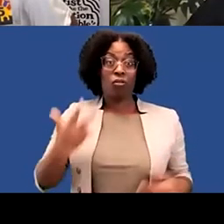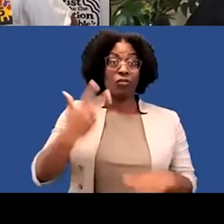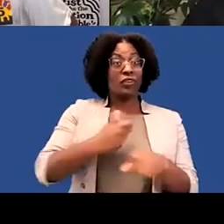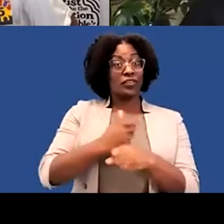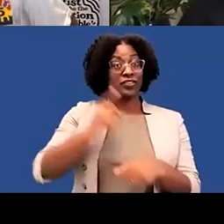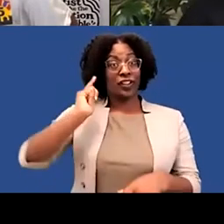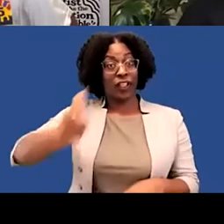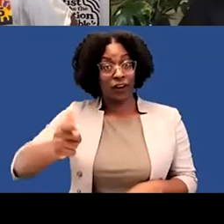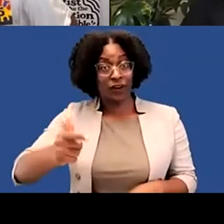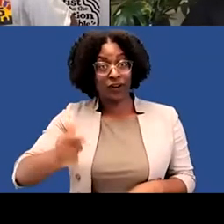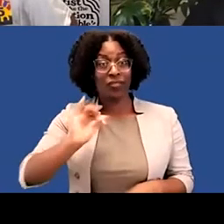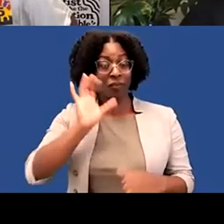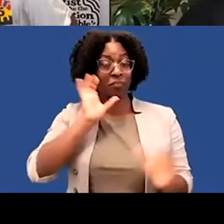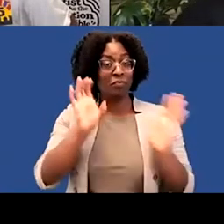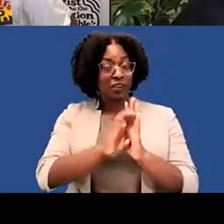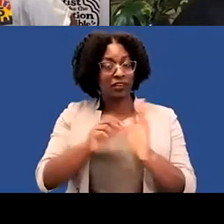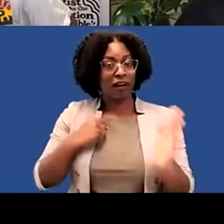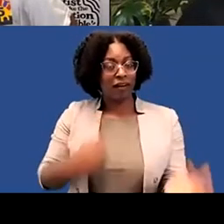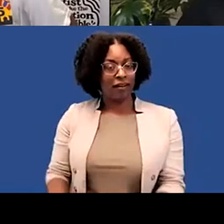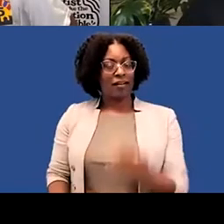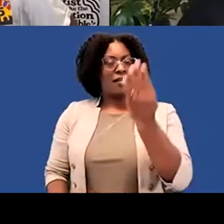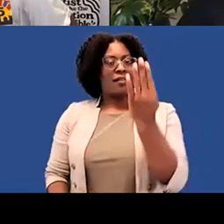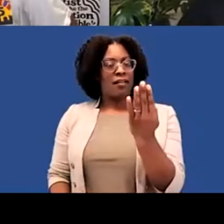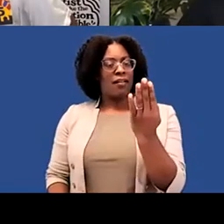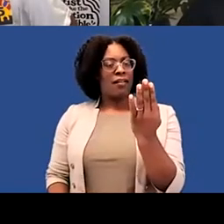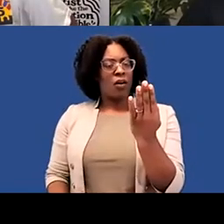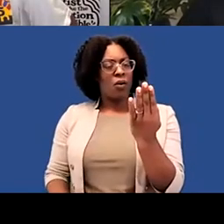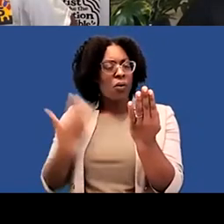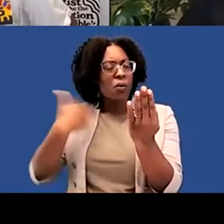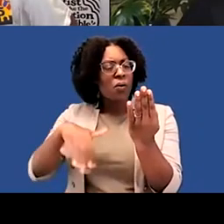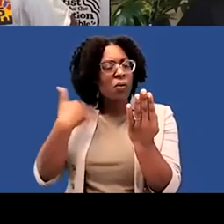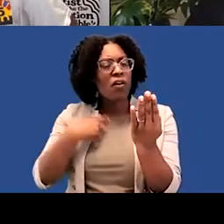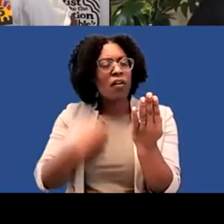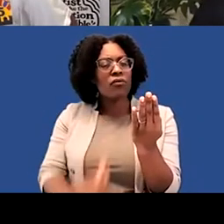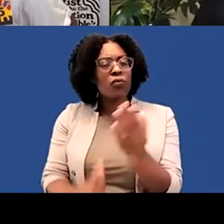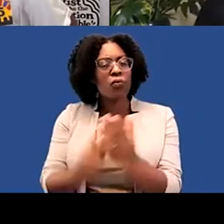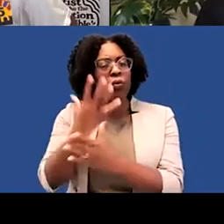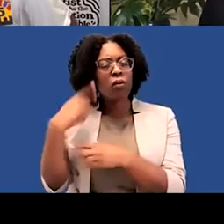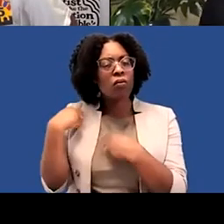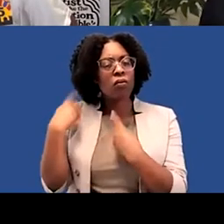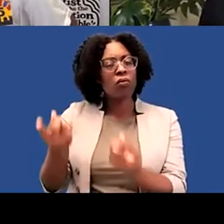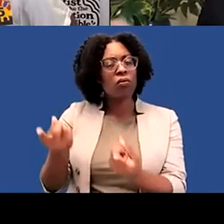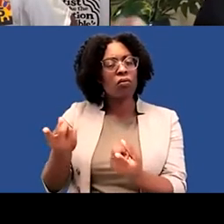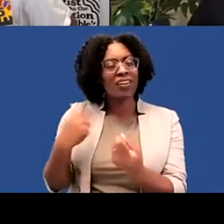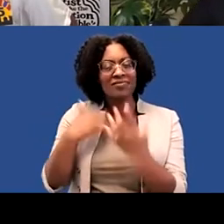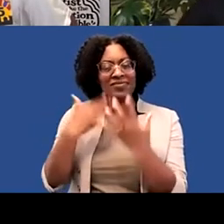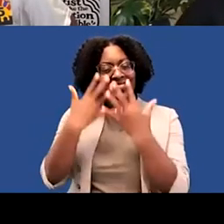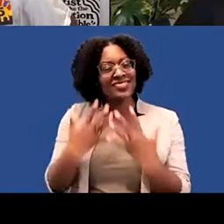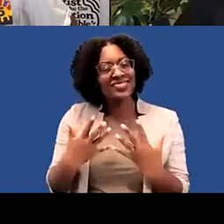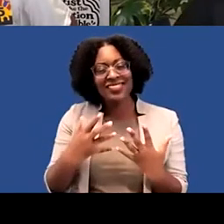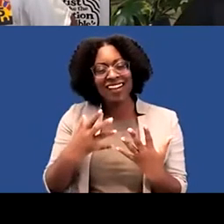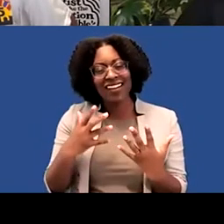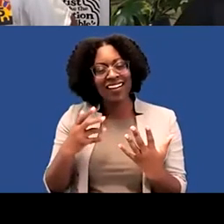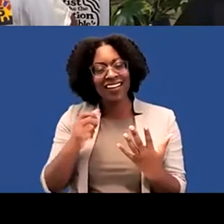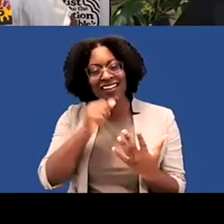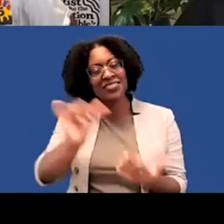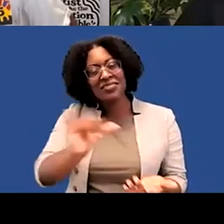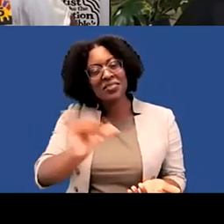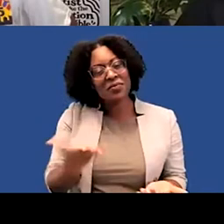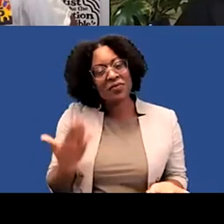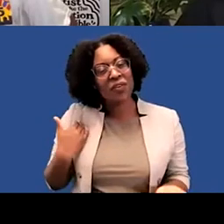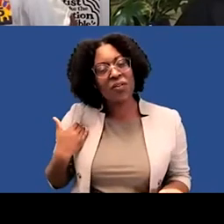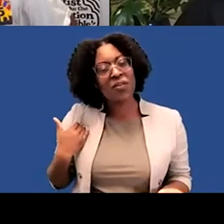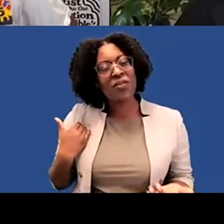So I think that, yeah, really being thoughtful from start to finish and doing your best, and it's definitely